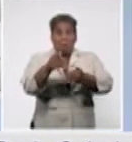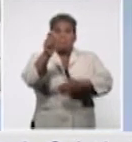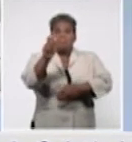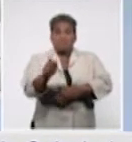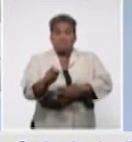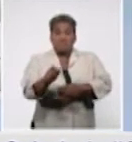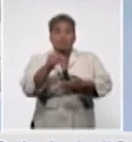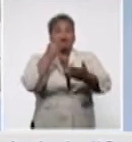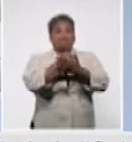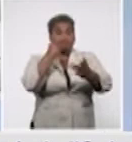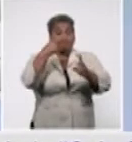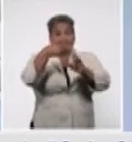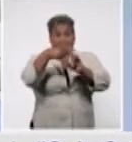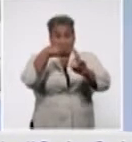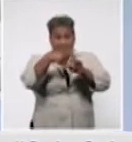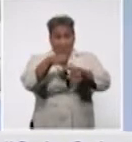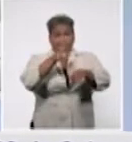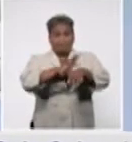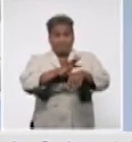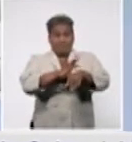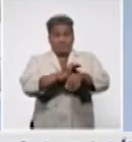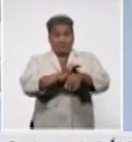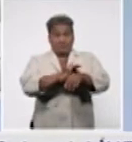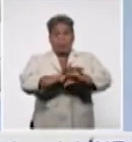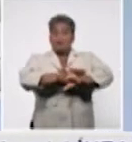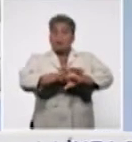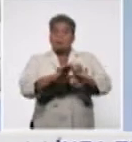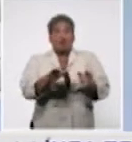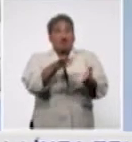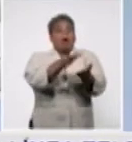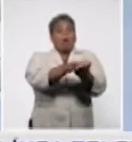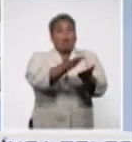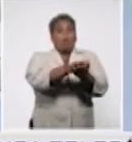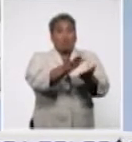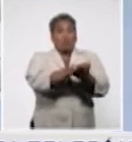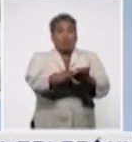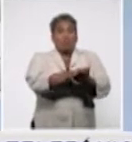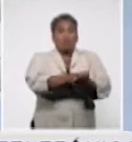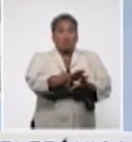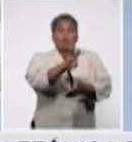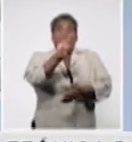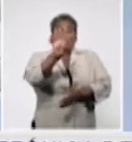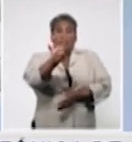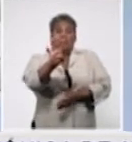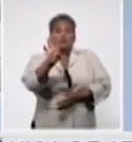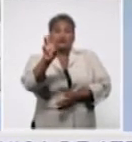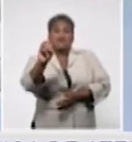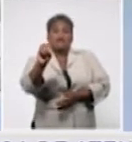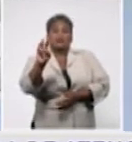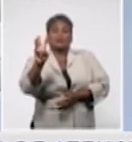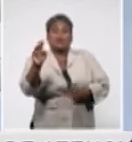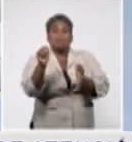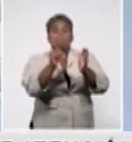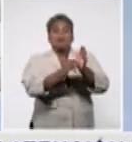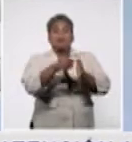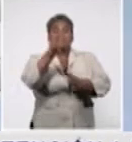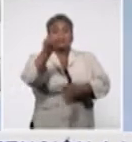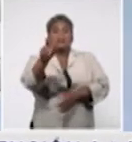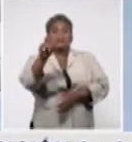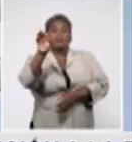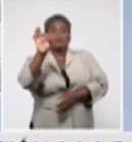403,181, of which 4,065 people, or 1.01%, have been diagnosed